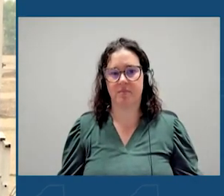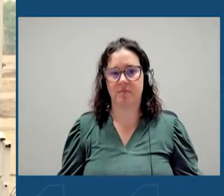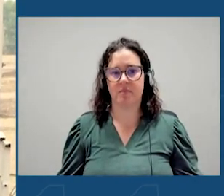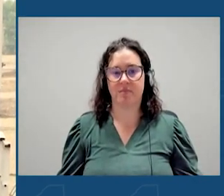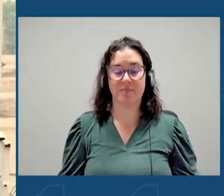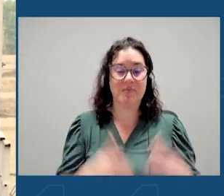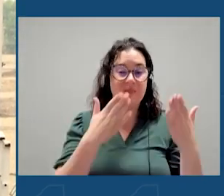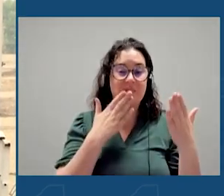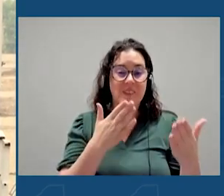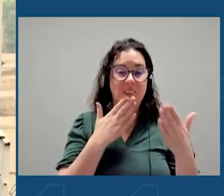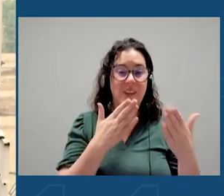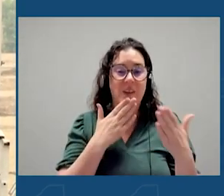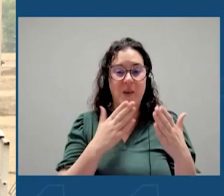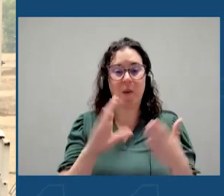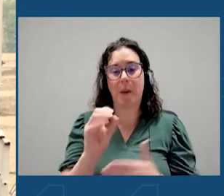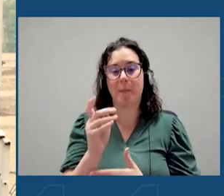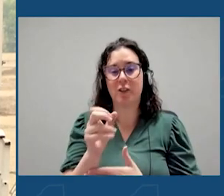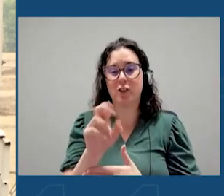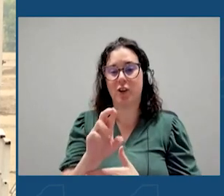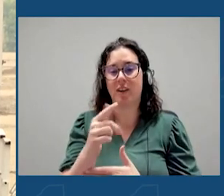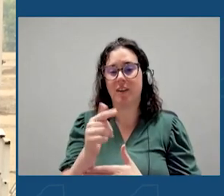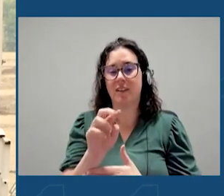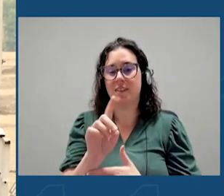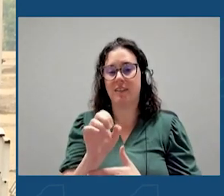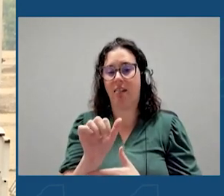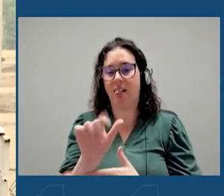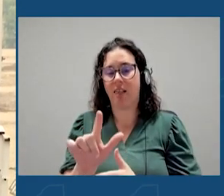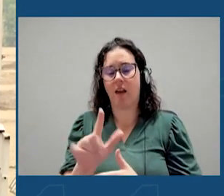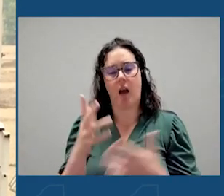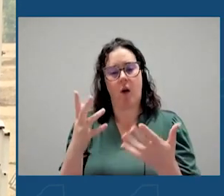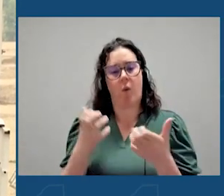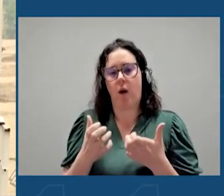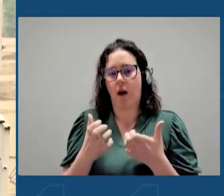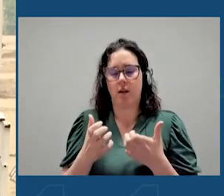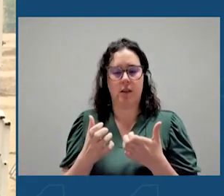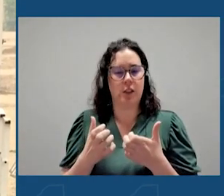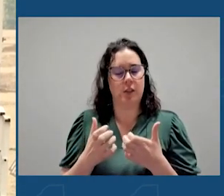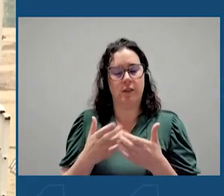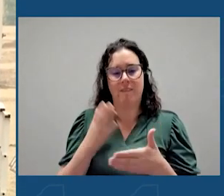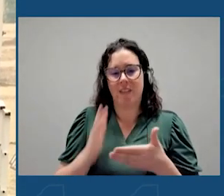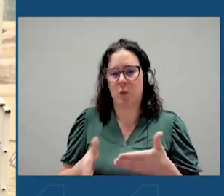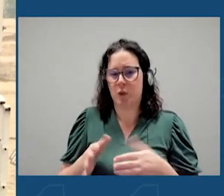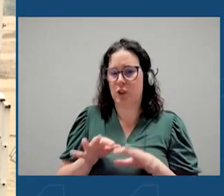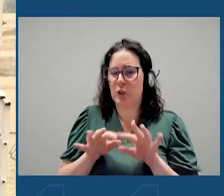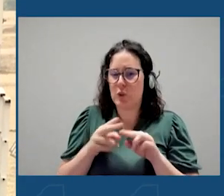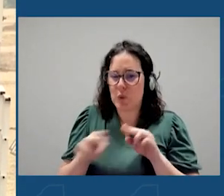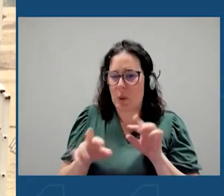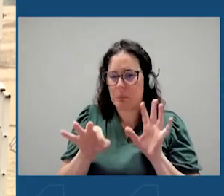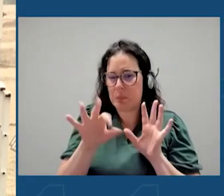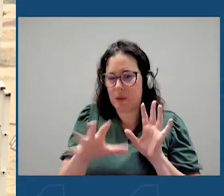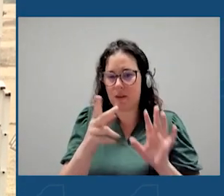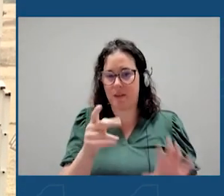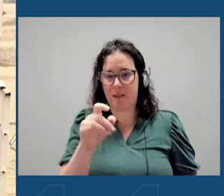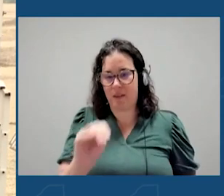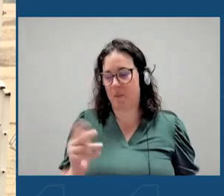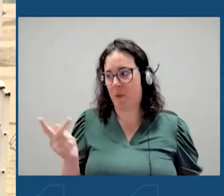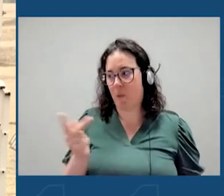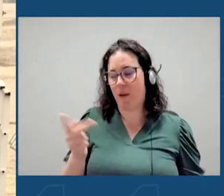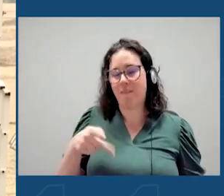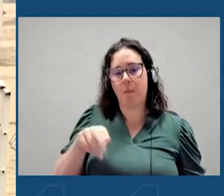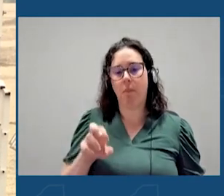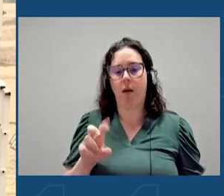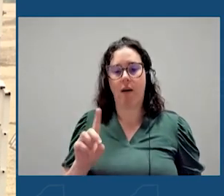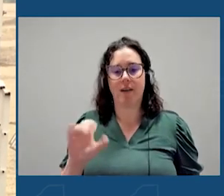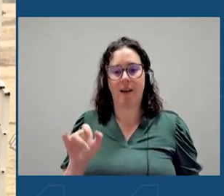Thank you, Commissioner Goodell. I'd like to finish with a quick nugget about Kim. Kim and I got to do a podcast together for a couple years, and during